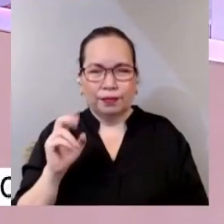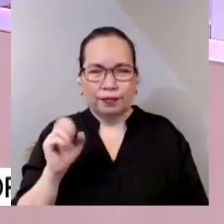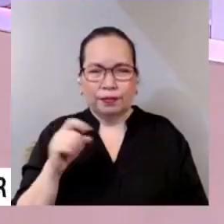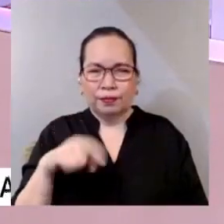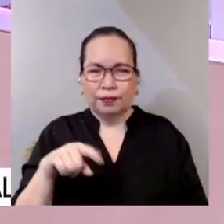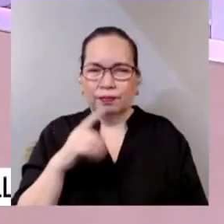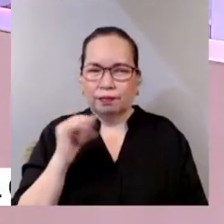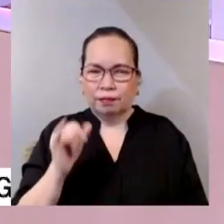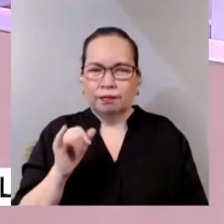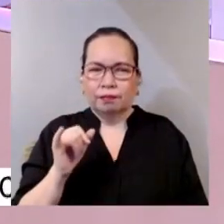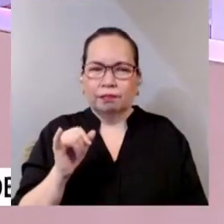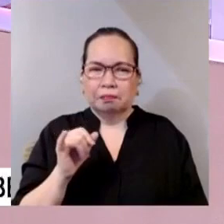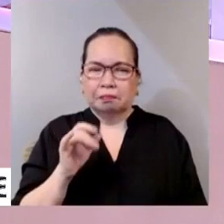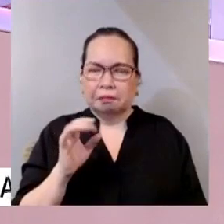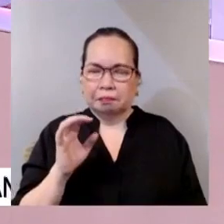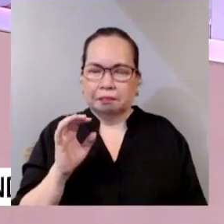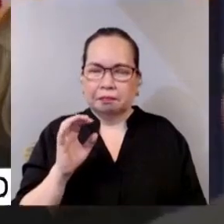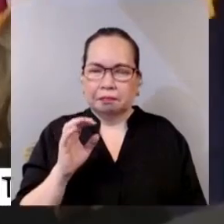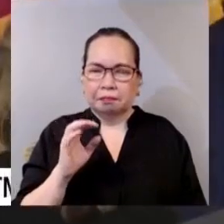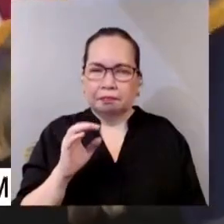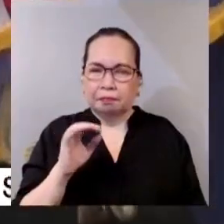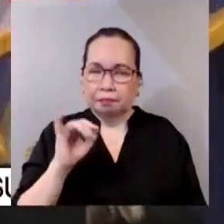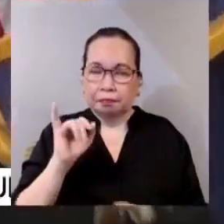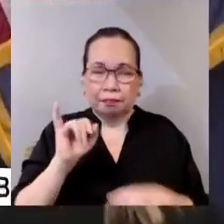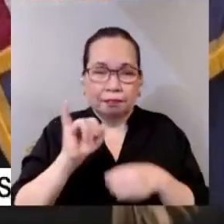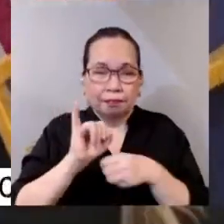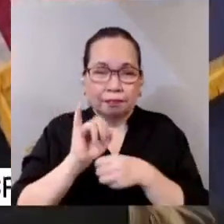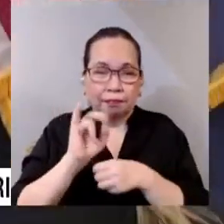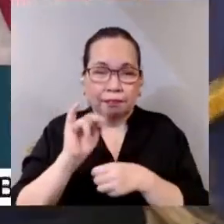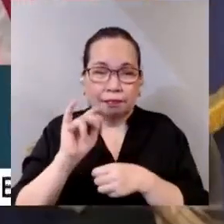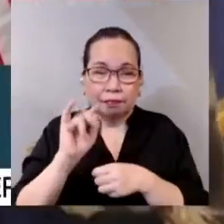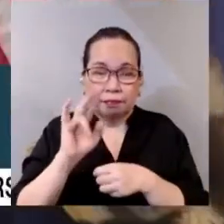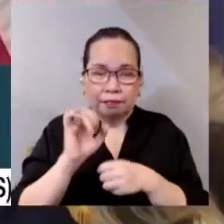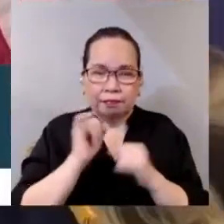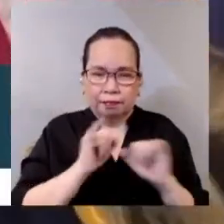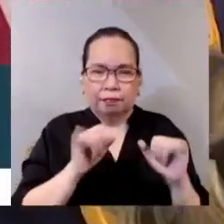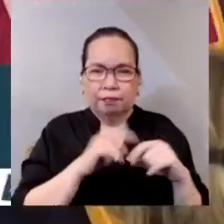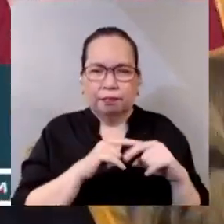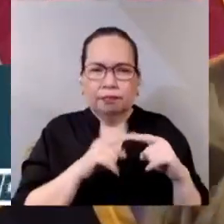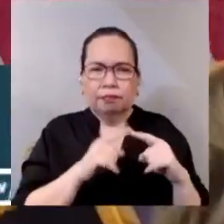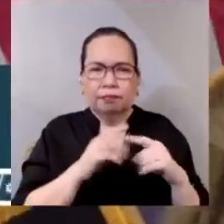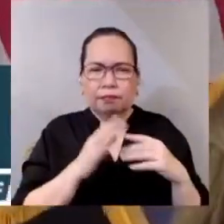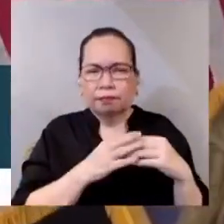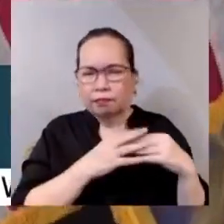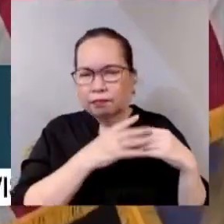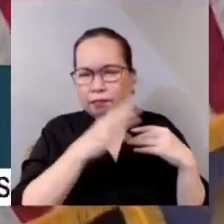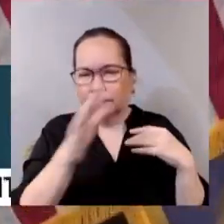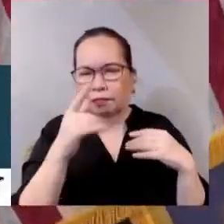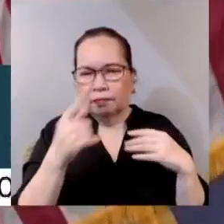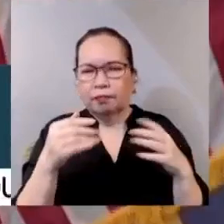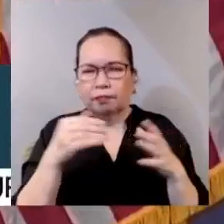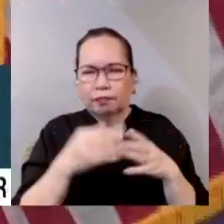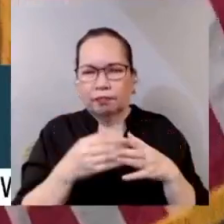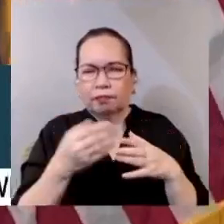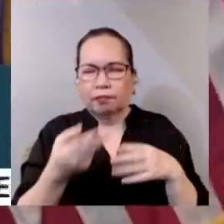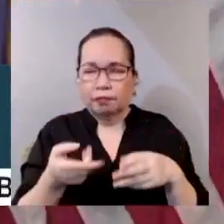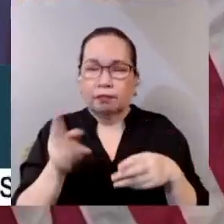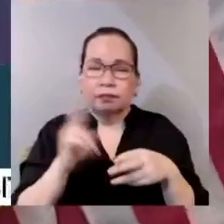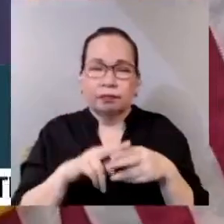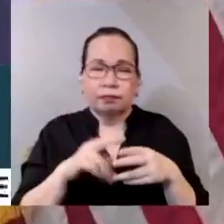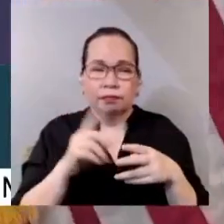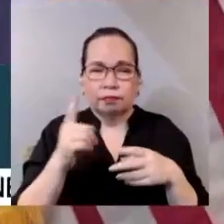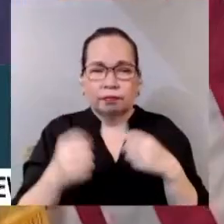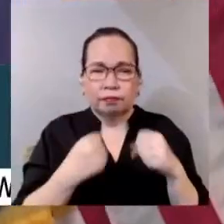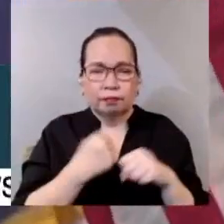unchanged as expected, but it's keeping its hawkish stance, projecting another rate hike by the end of the year, adding policy will